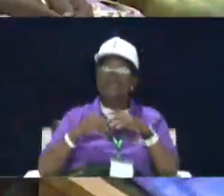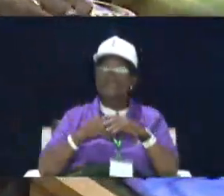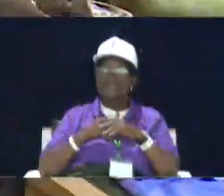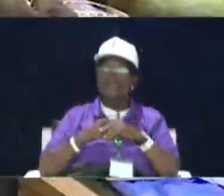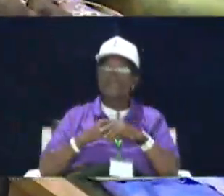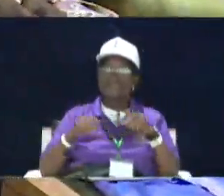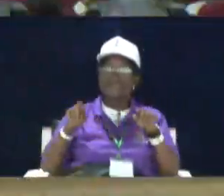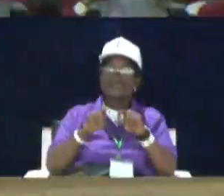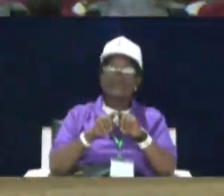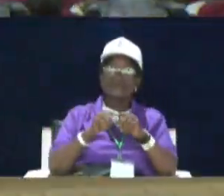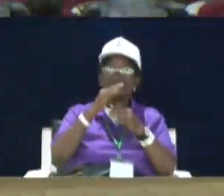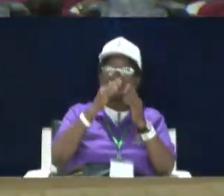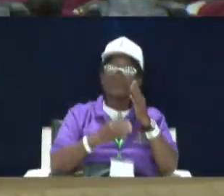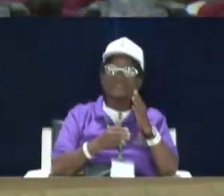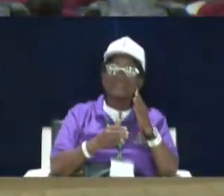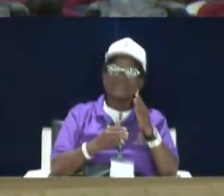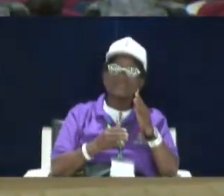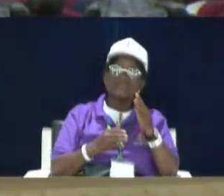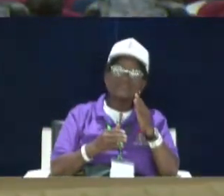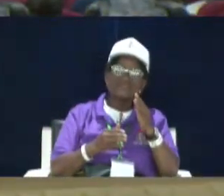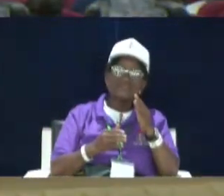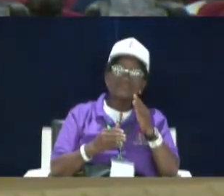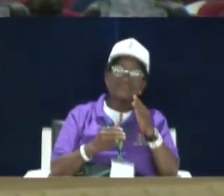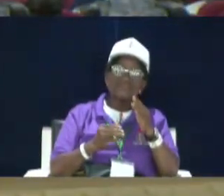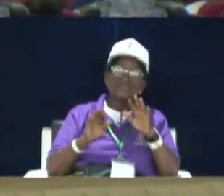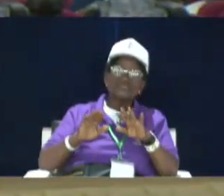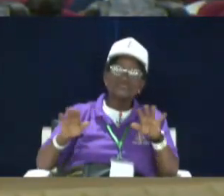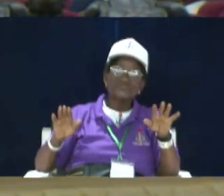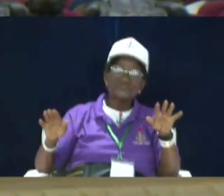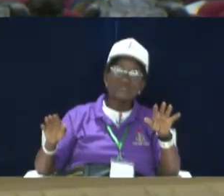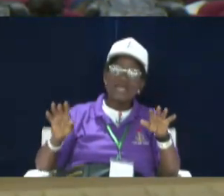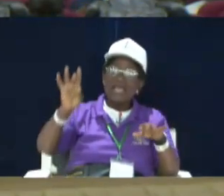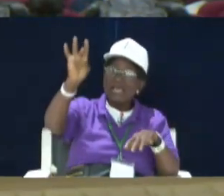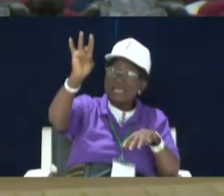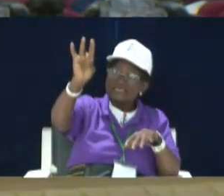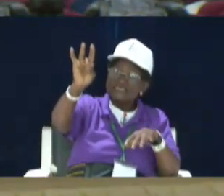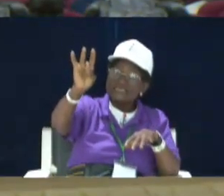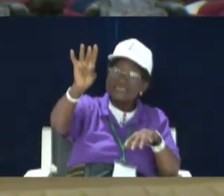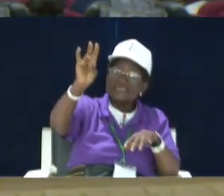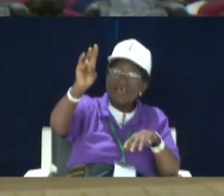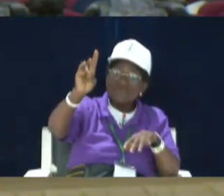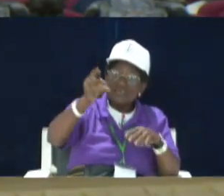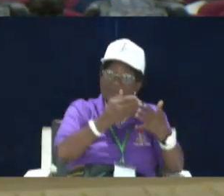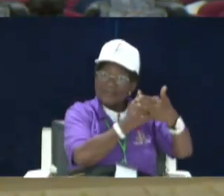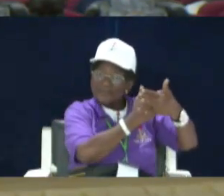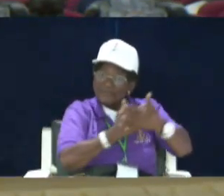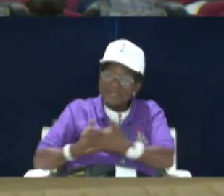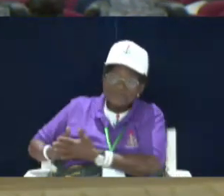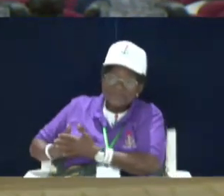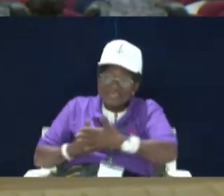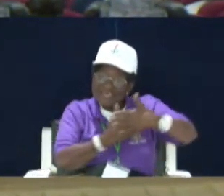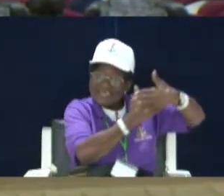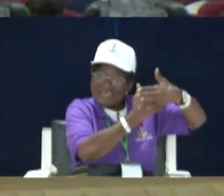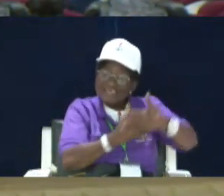So totally we have 87 babies born,